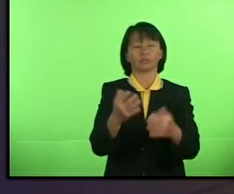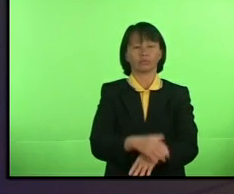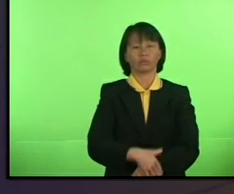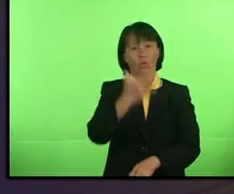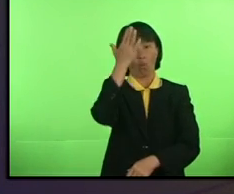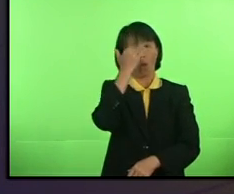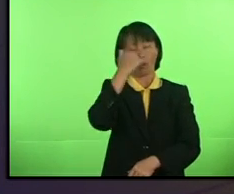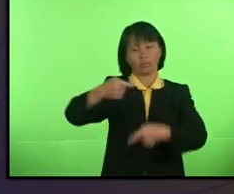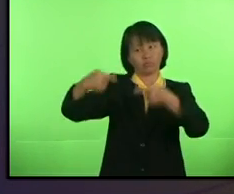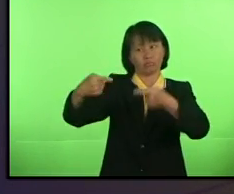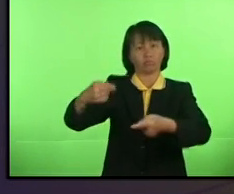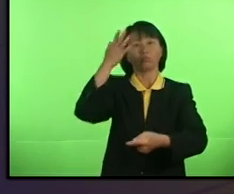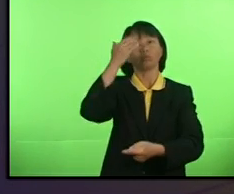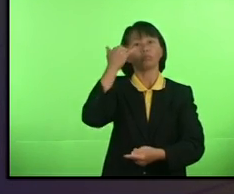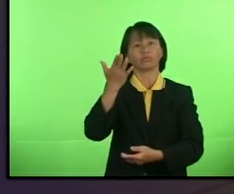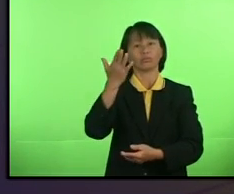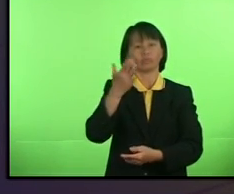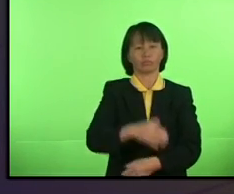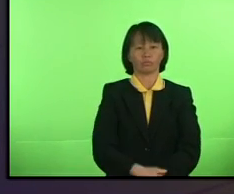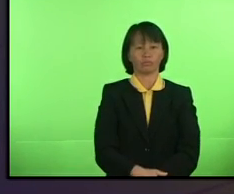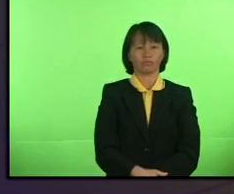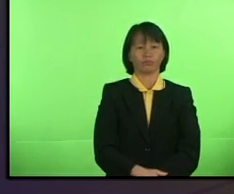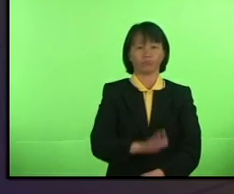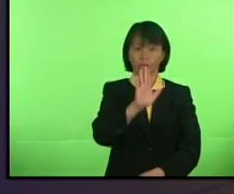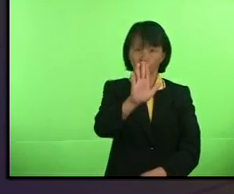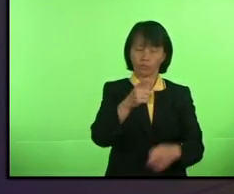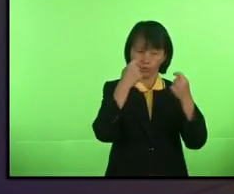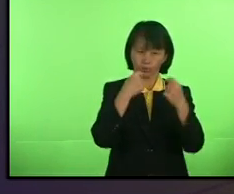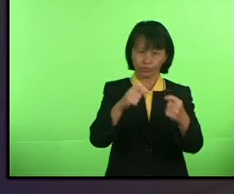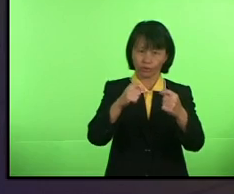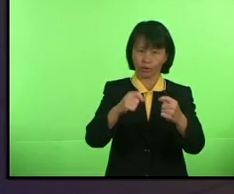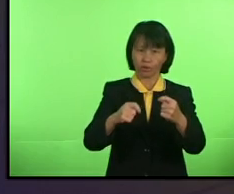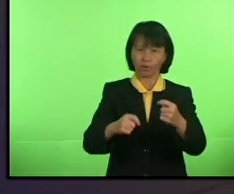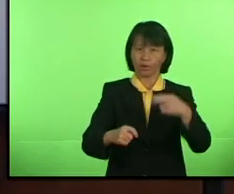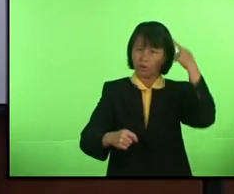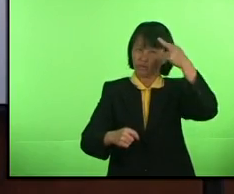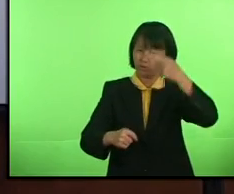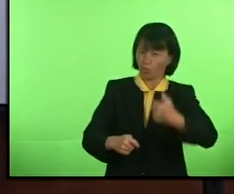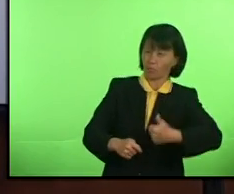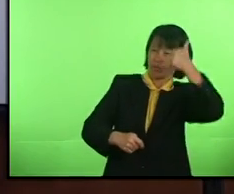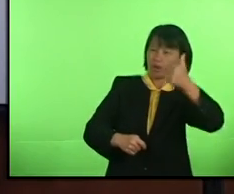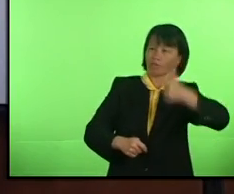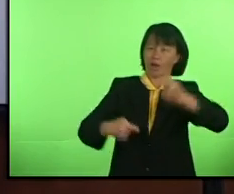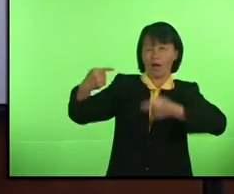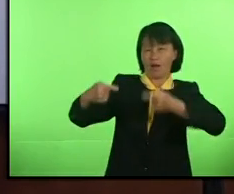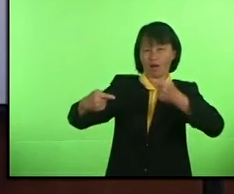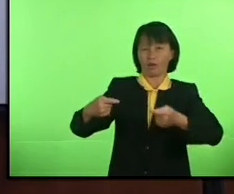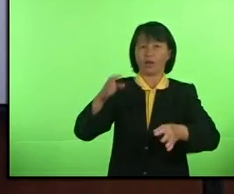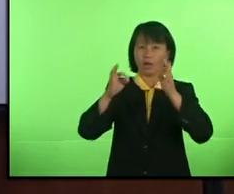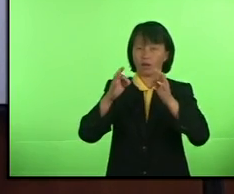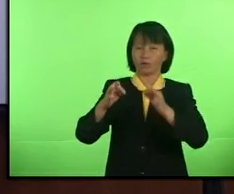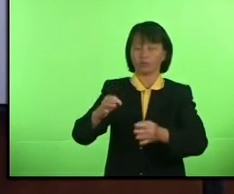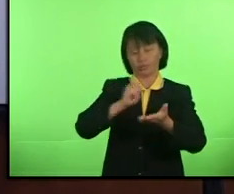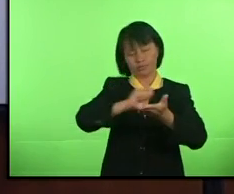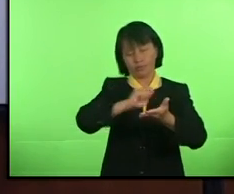Why do you argue? You try to win your readers. So remember, when you write